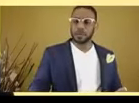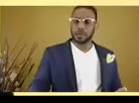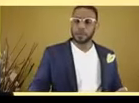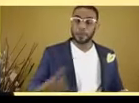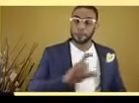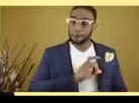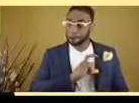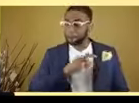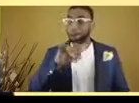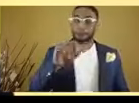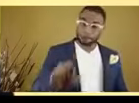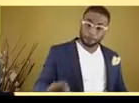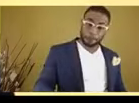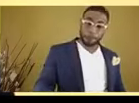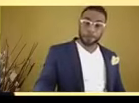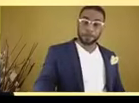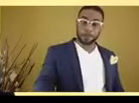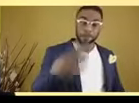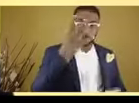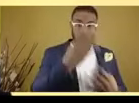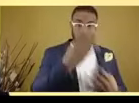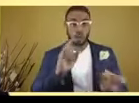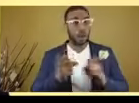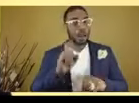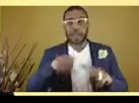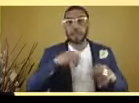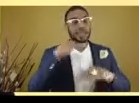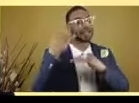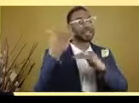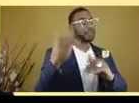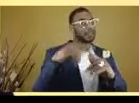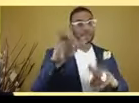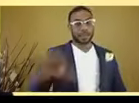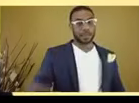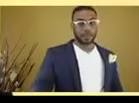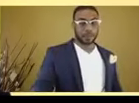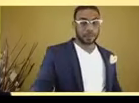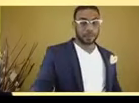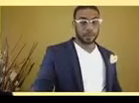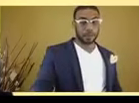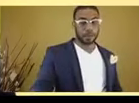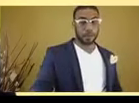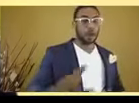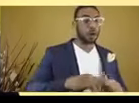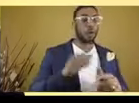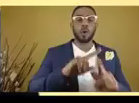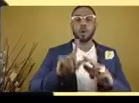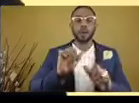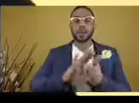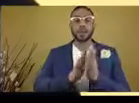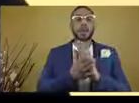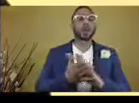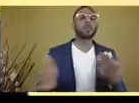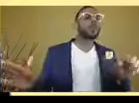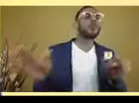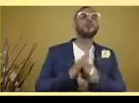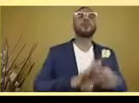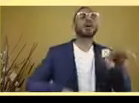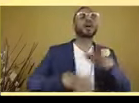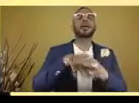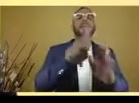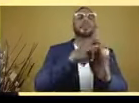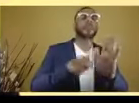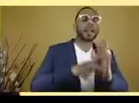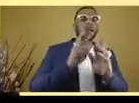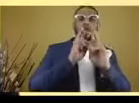police, yes, and prison reform, but it can't be limited to that. Or nor can it become the full extent of a policy